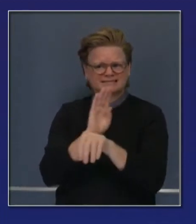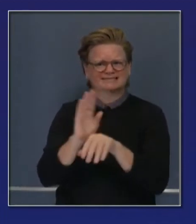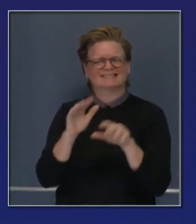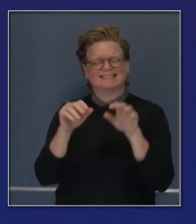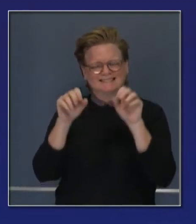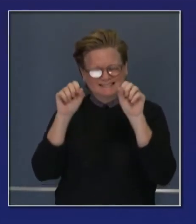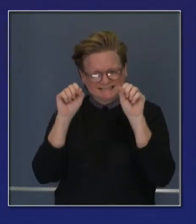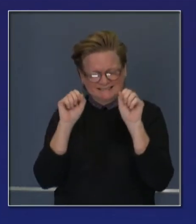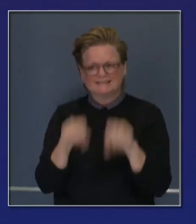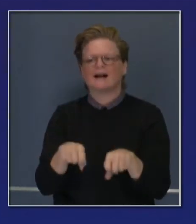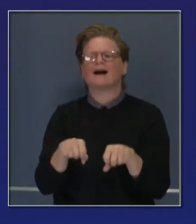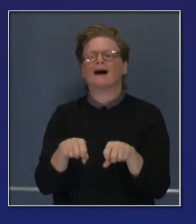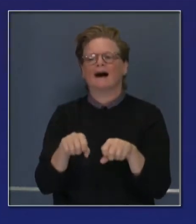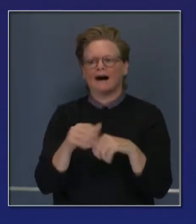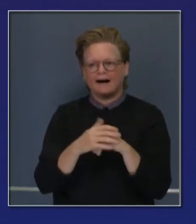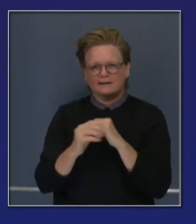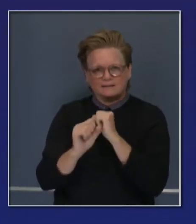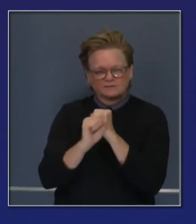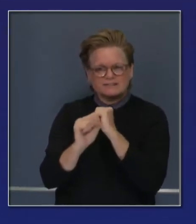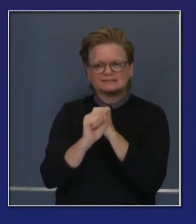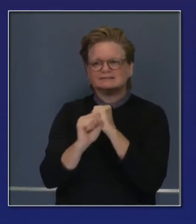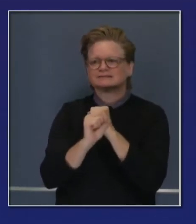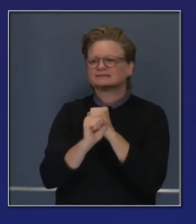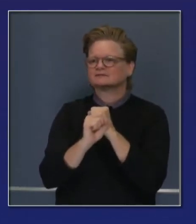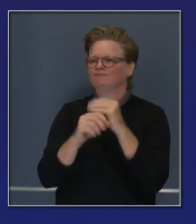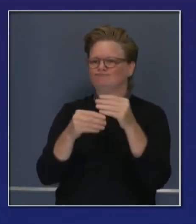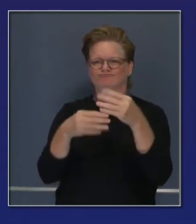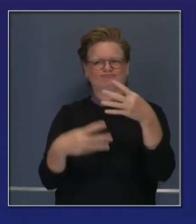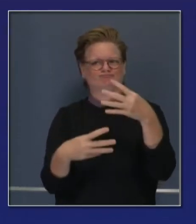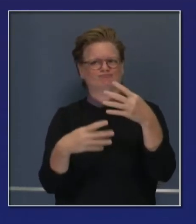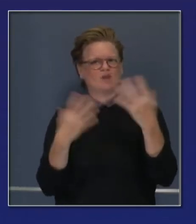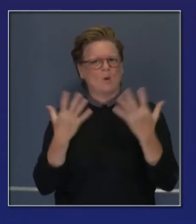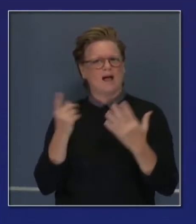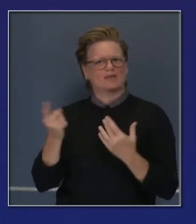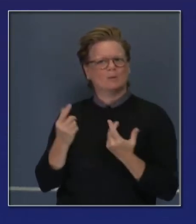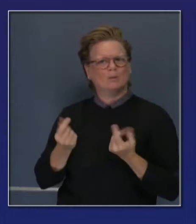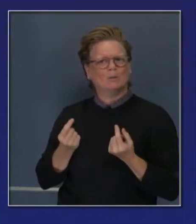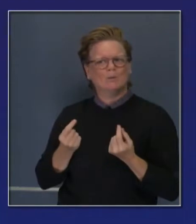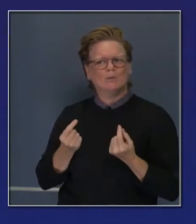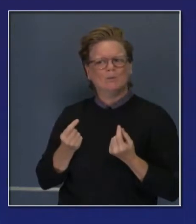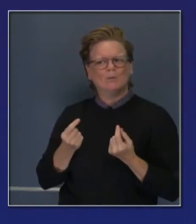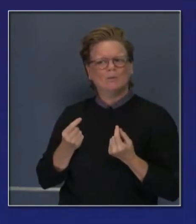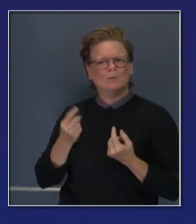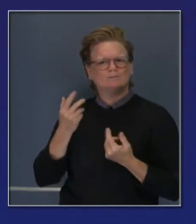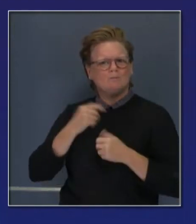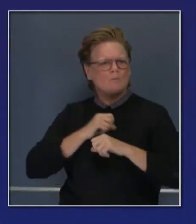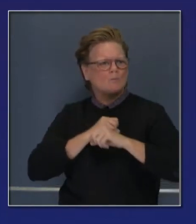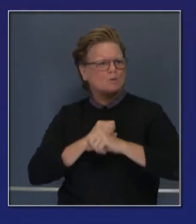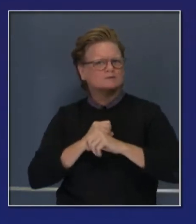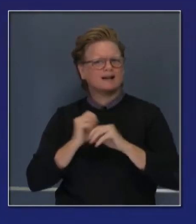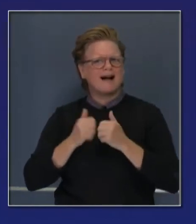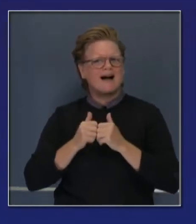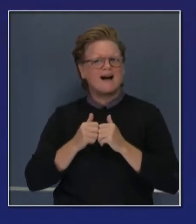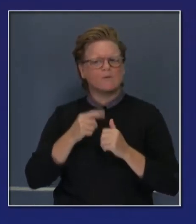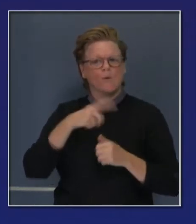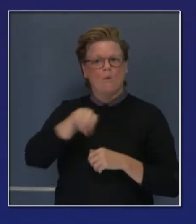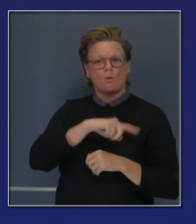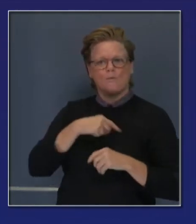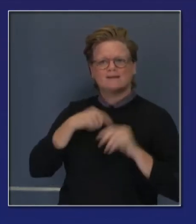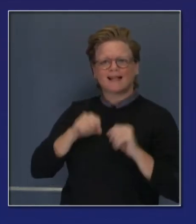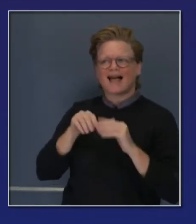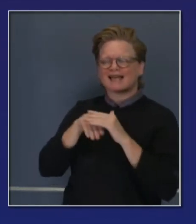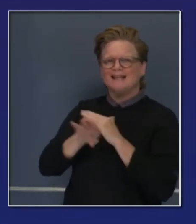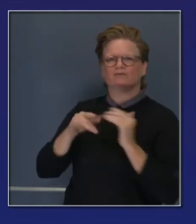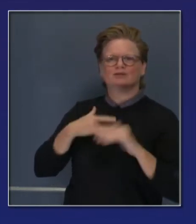safety precautions. You'll see examples right here on this slide in that dashboard so people can really get a much